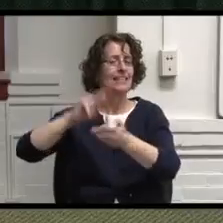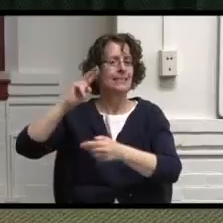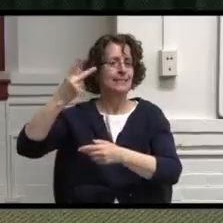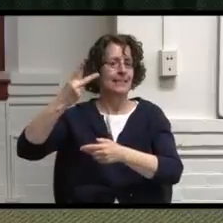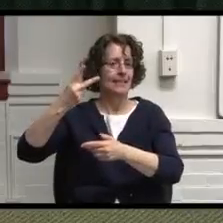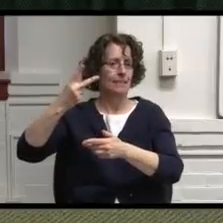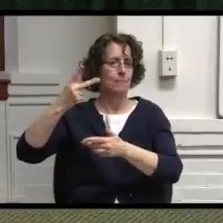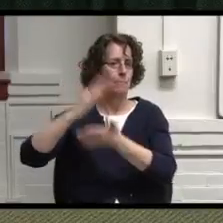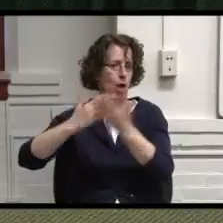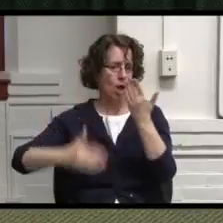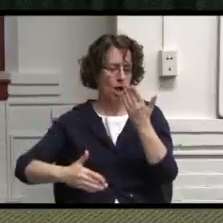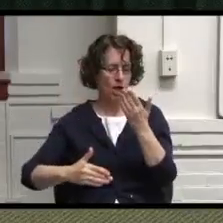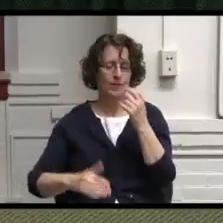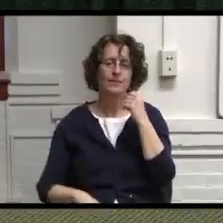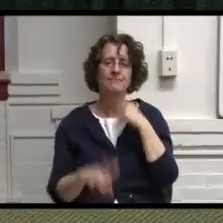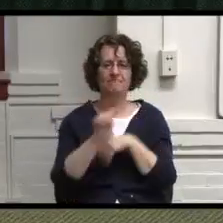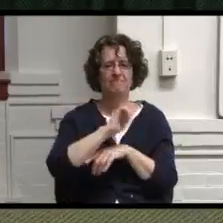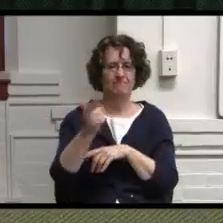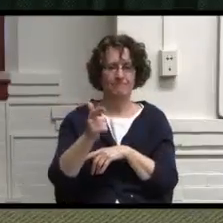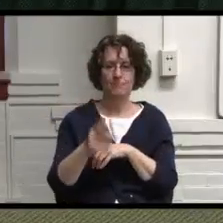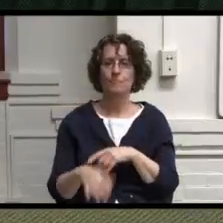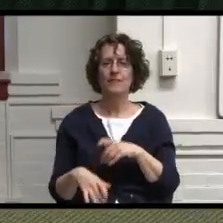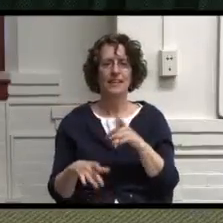And then you get kicked back. and then it kicks back.